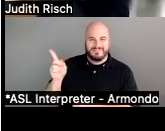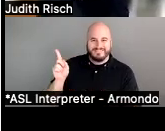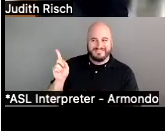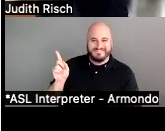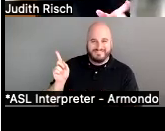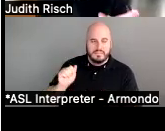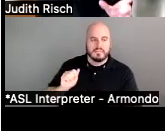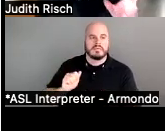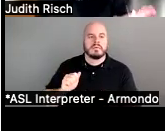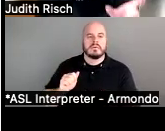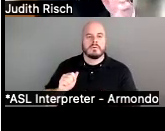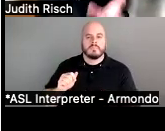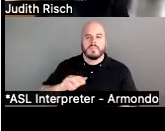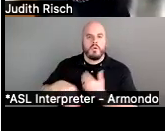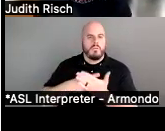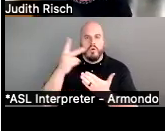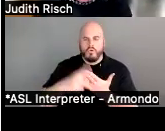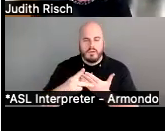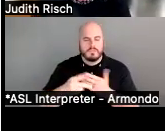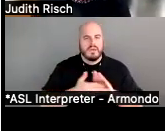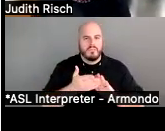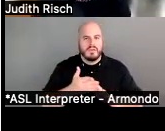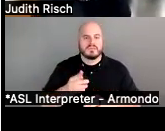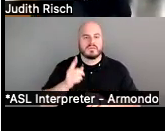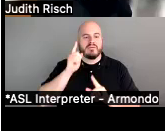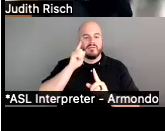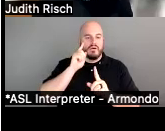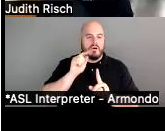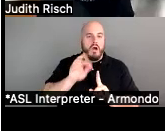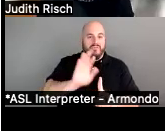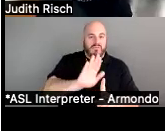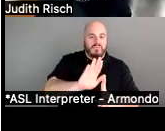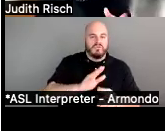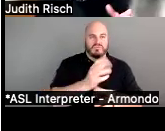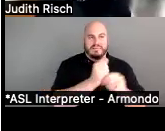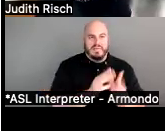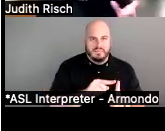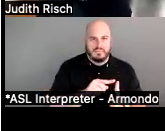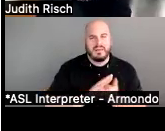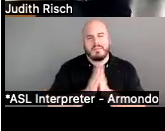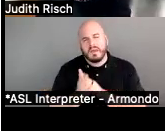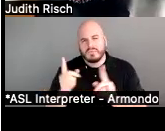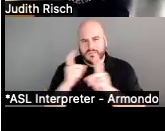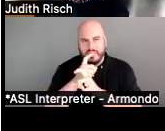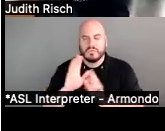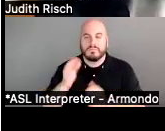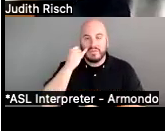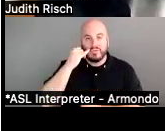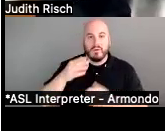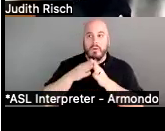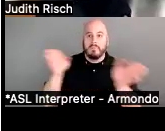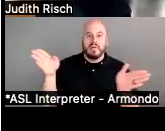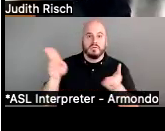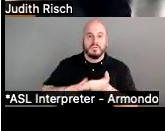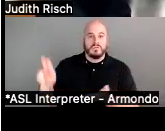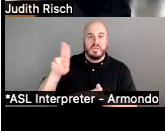it's all programs or operations of the recipient. This gets a little complicated. Now, if you're at a public university, this